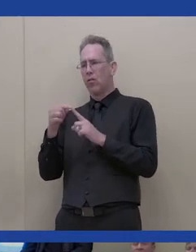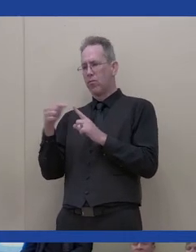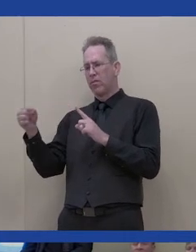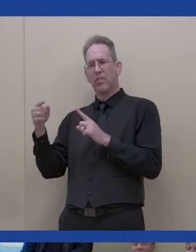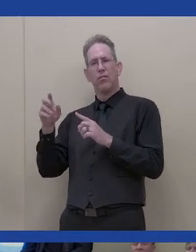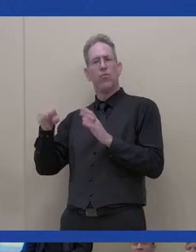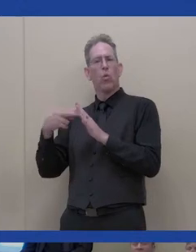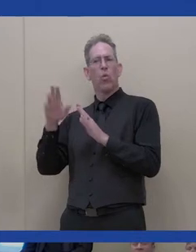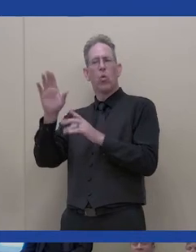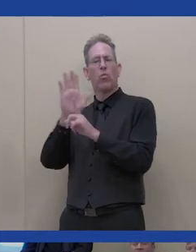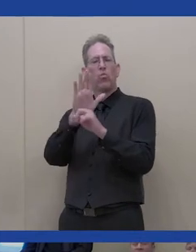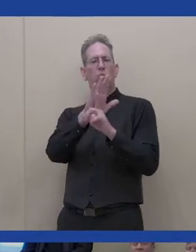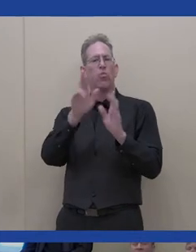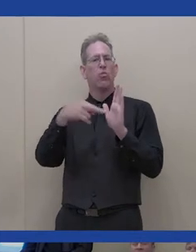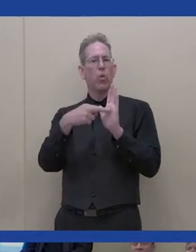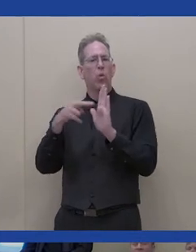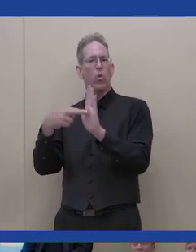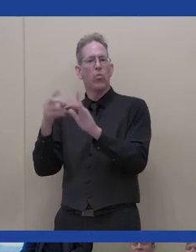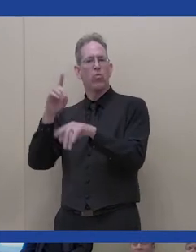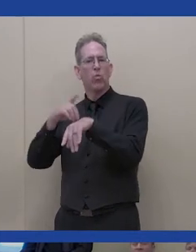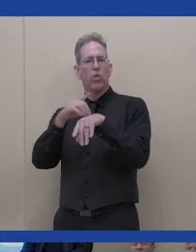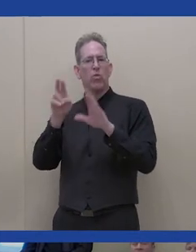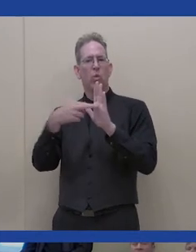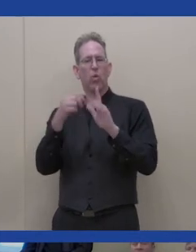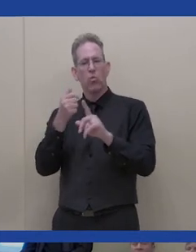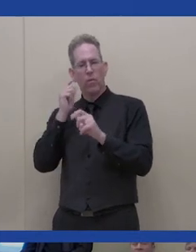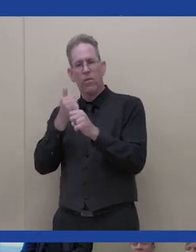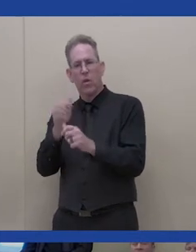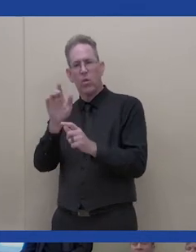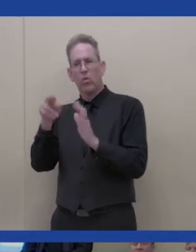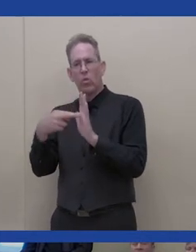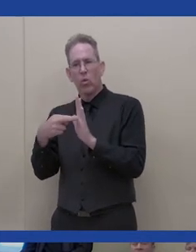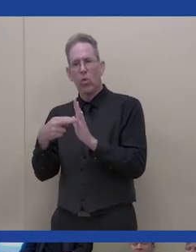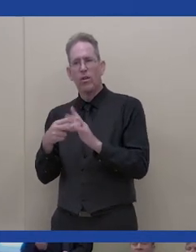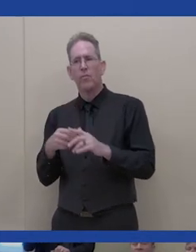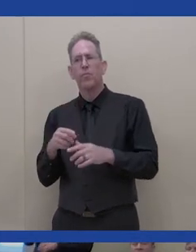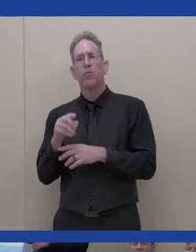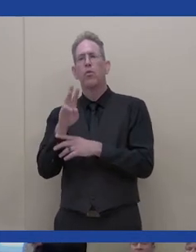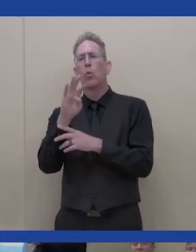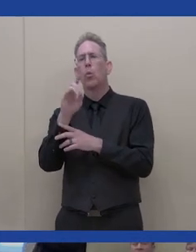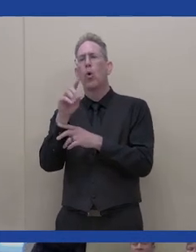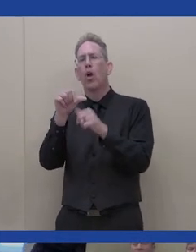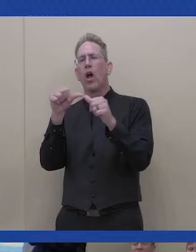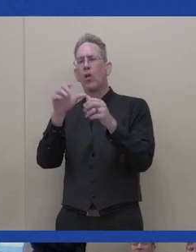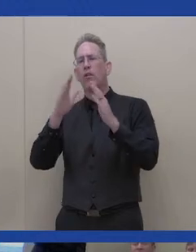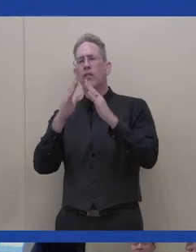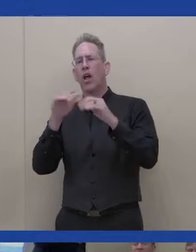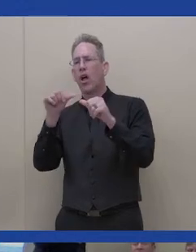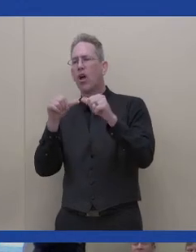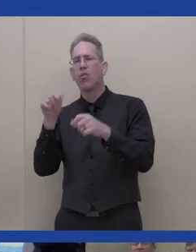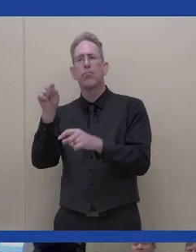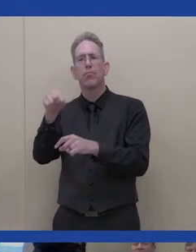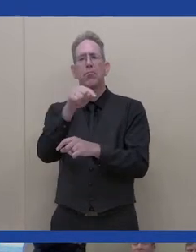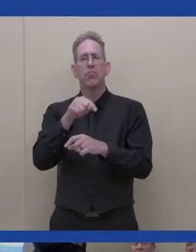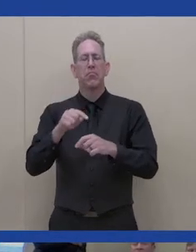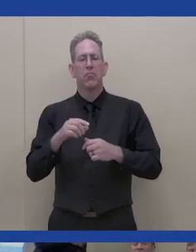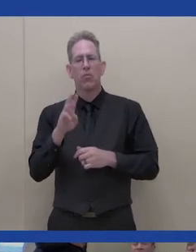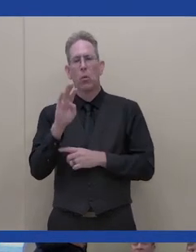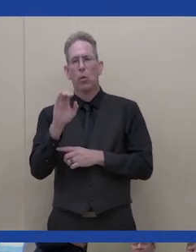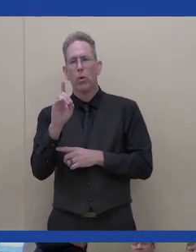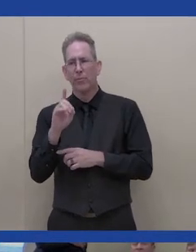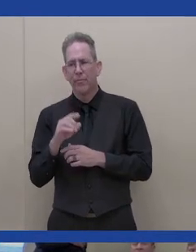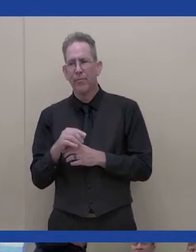Of the office of Ward 7, City Council. Beautiful. To the best of my judgment and ability according to